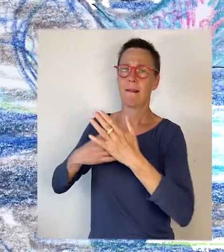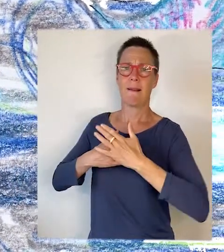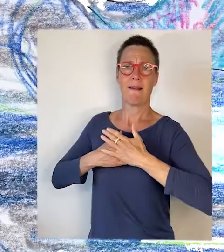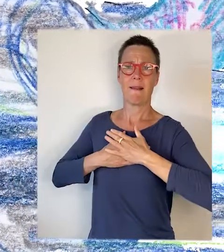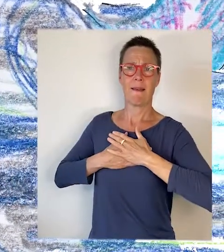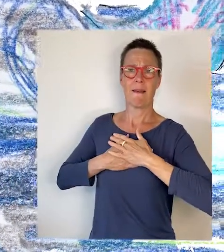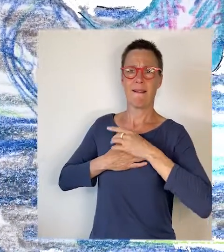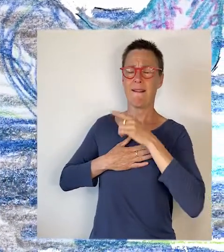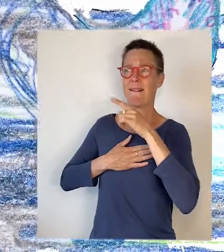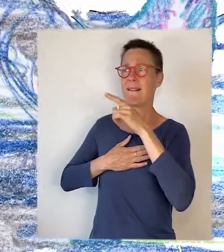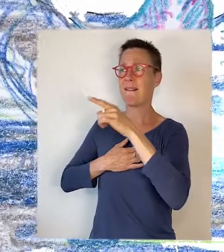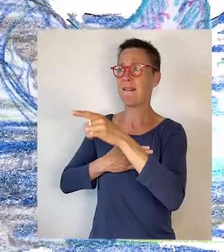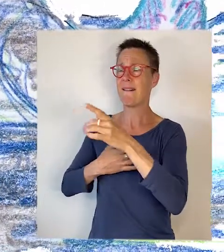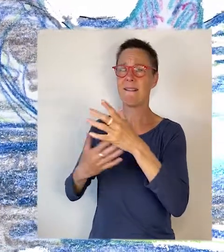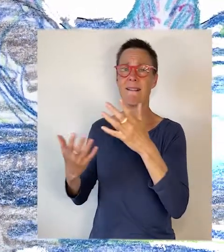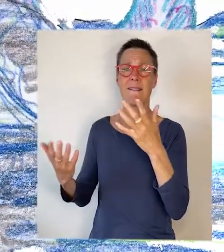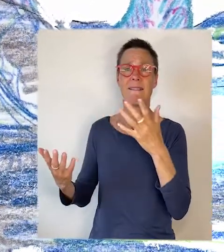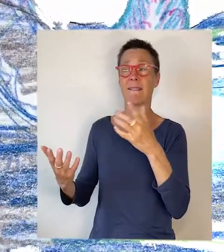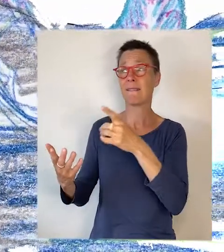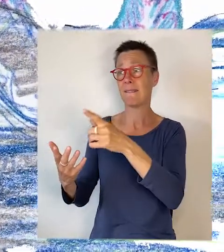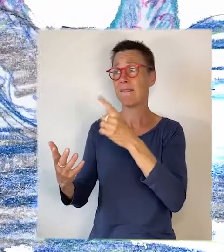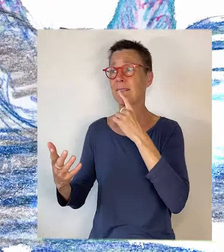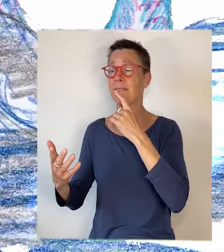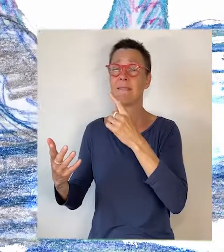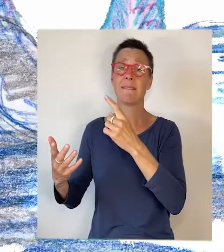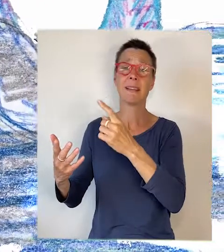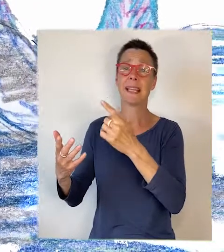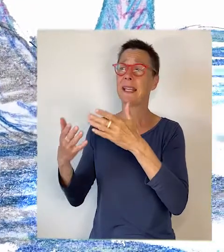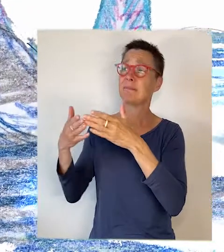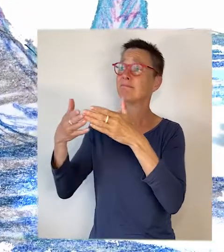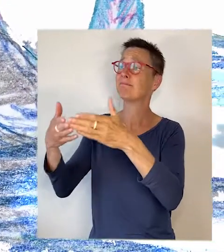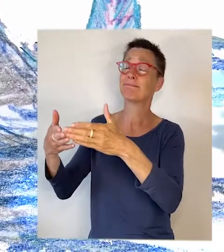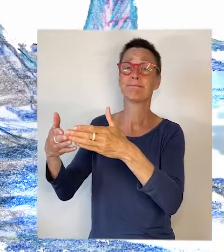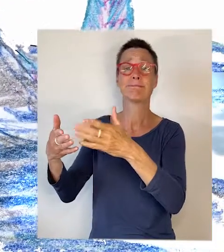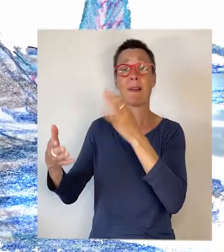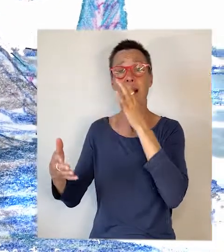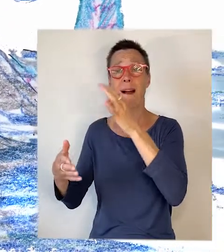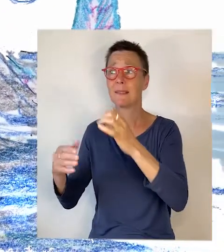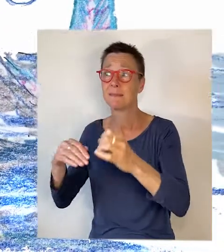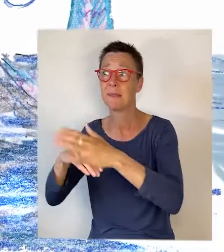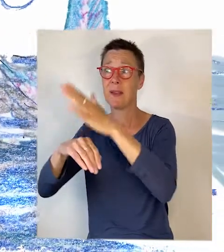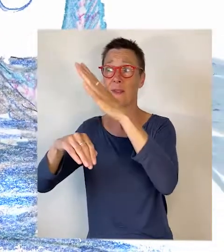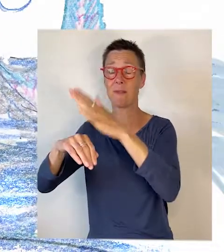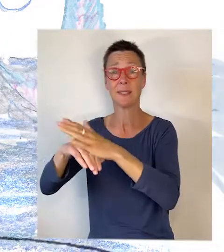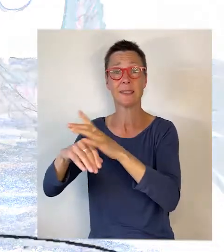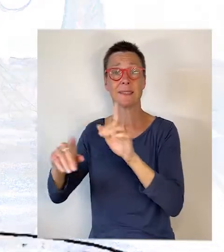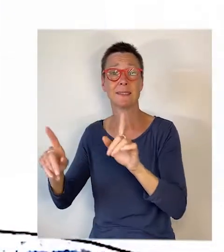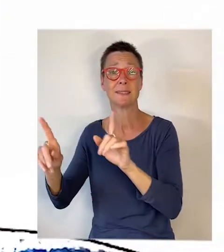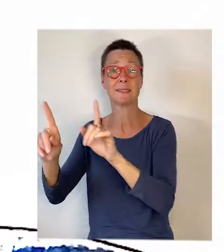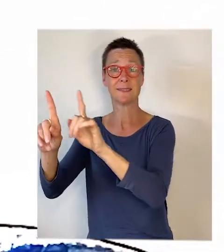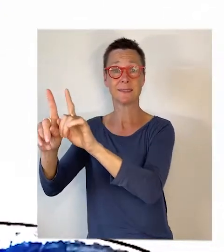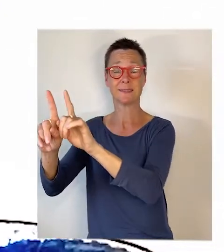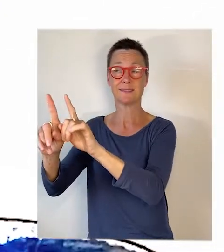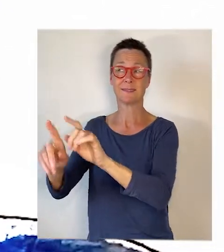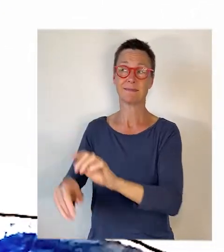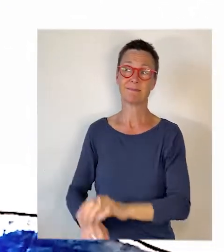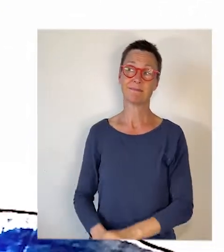leaving. They'd met by the sand from his wreck on the rocks. He'd asked for her